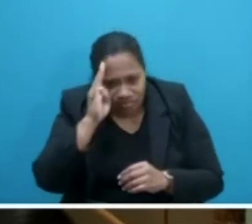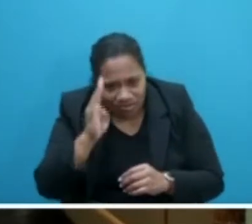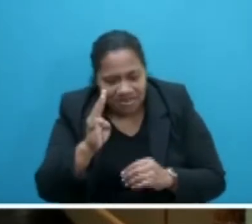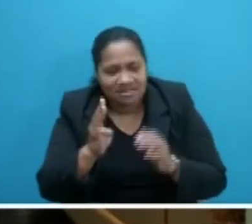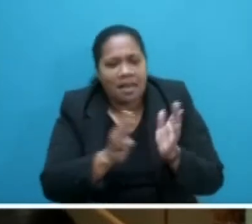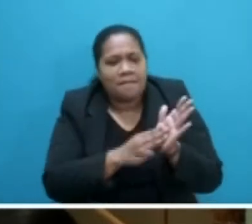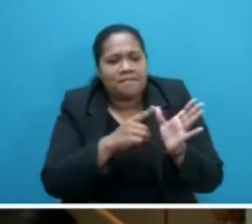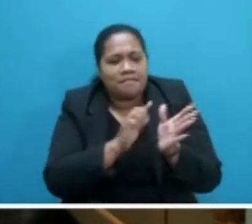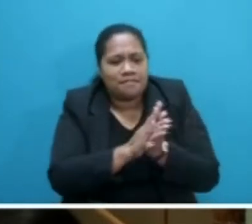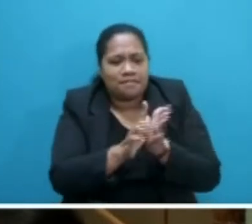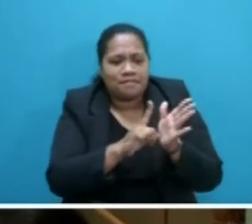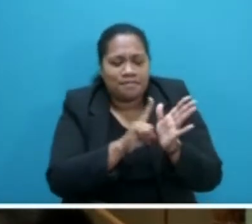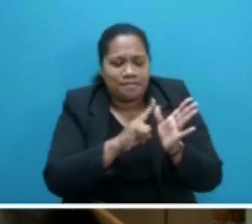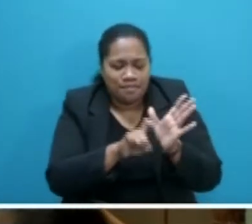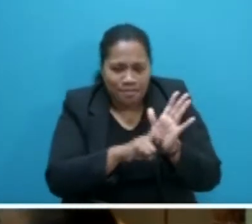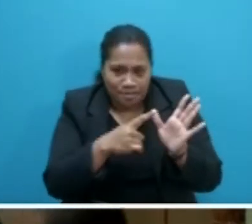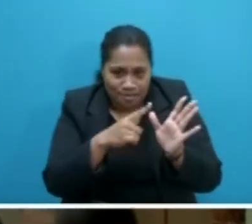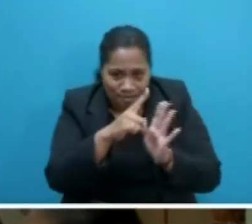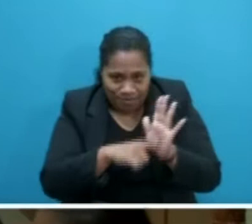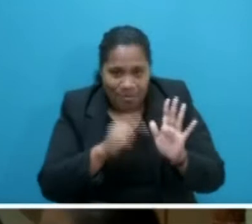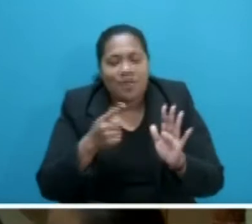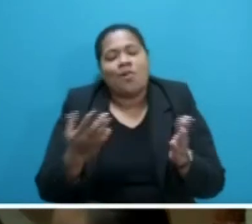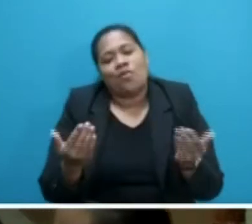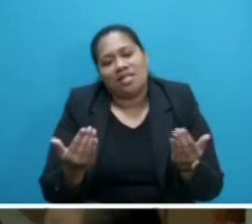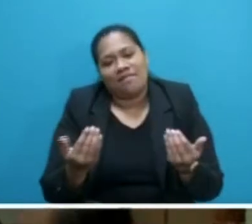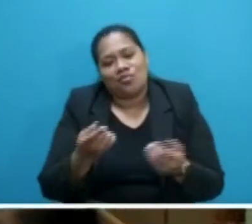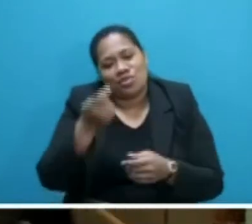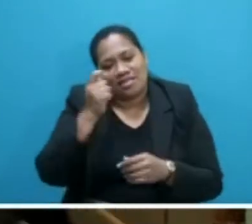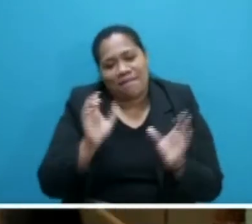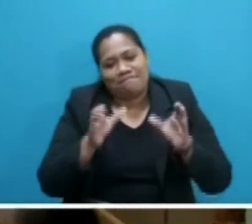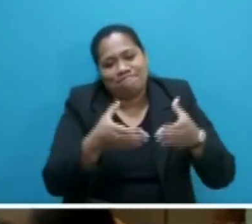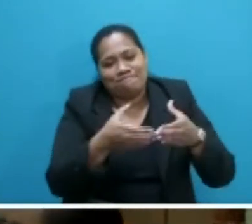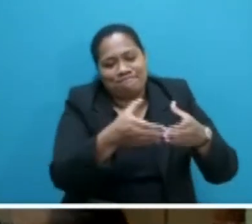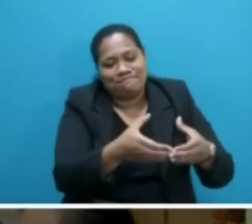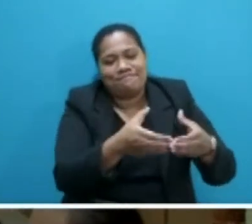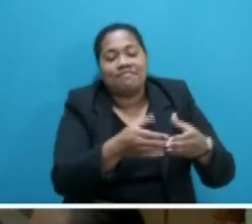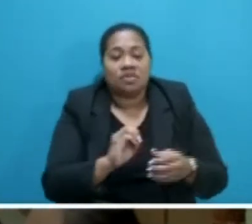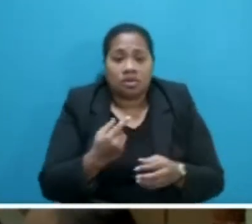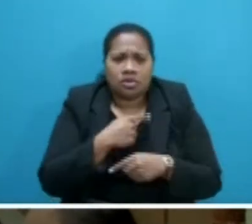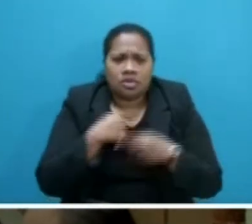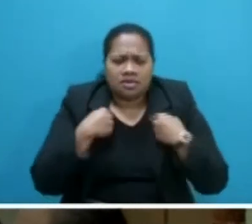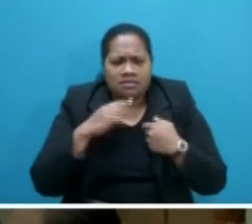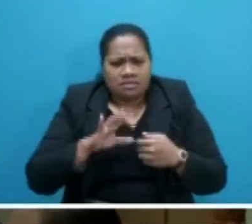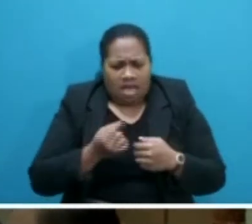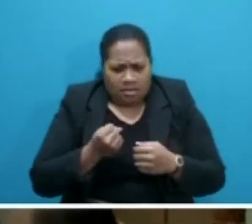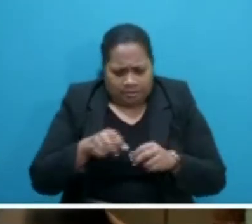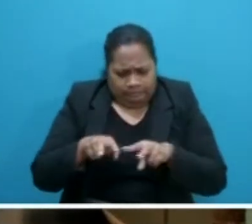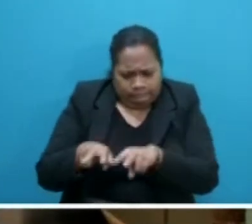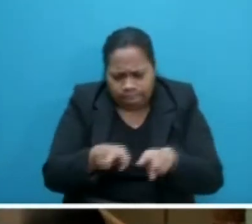Honourable Speaker, as elected representatives, we must put ourselves in the shoes of the young people we are here to